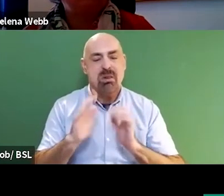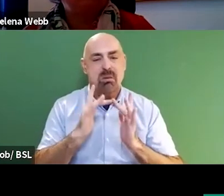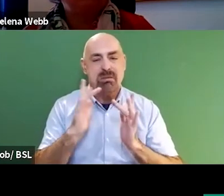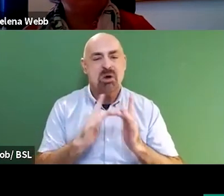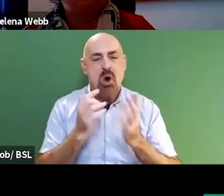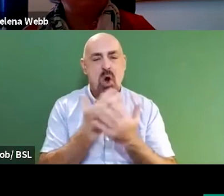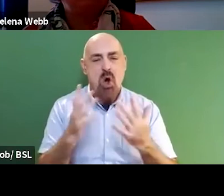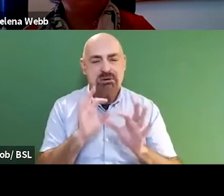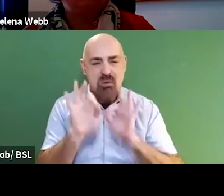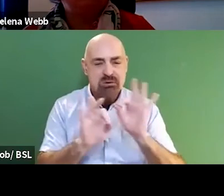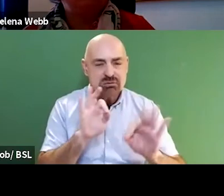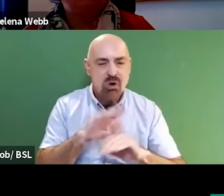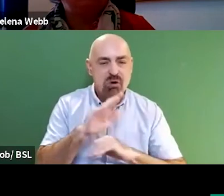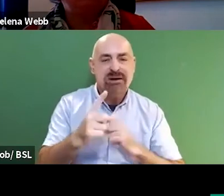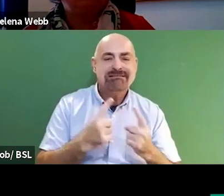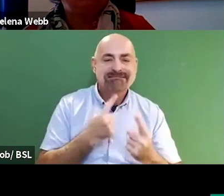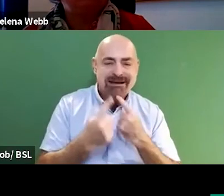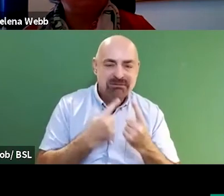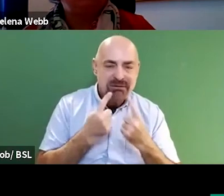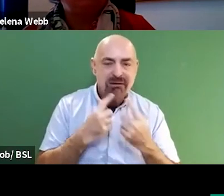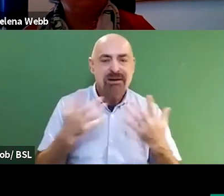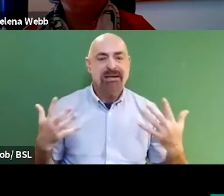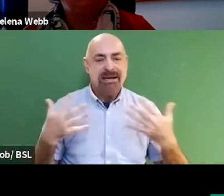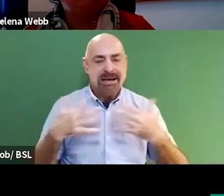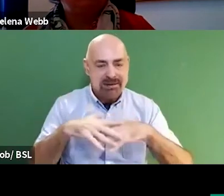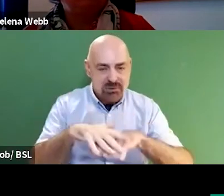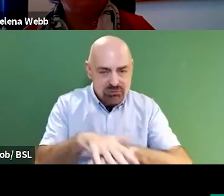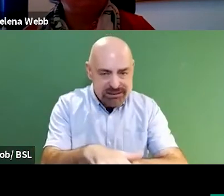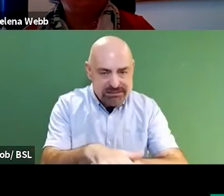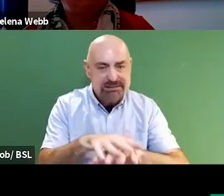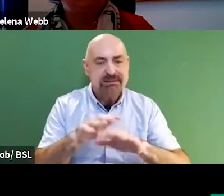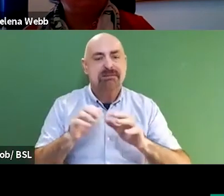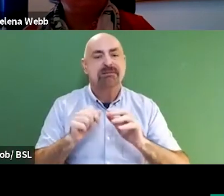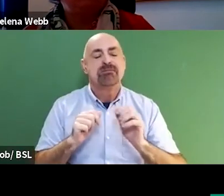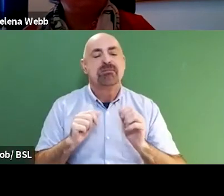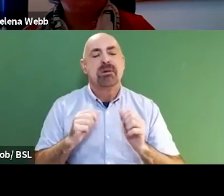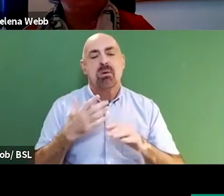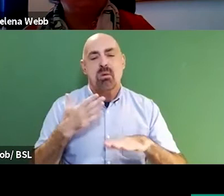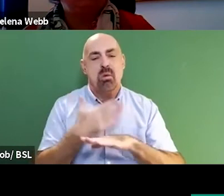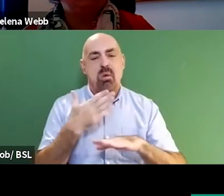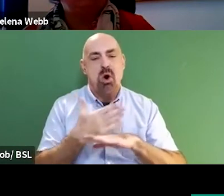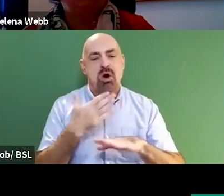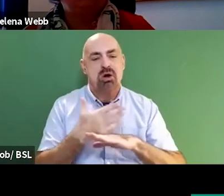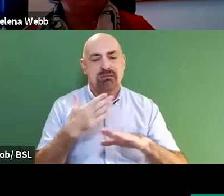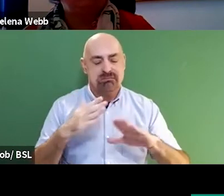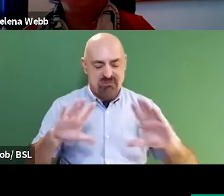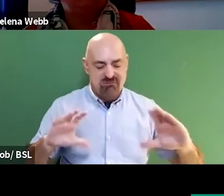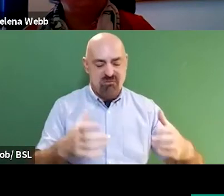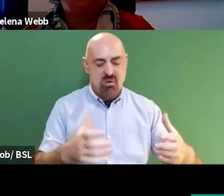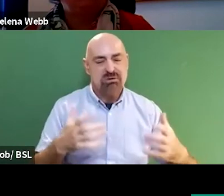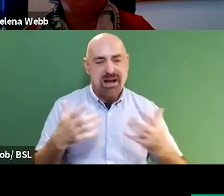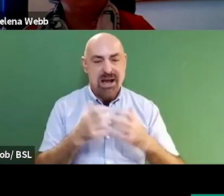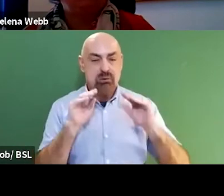questions around data and integrated systems, lots of questions around workforce, how to